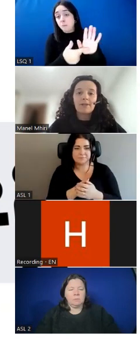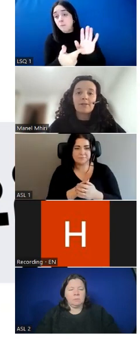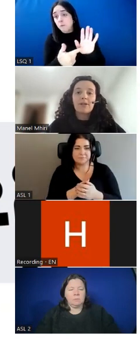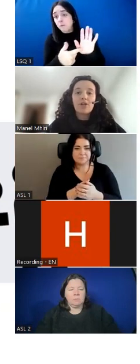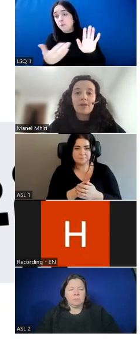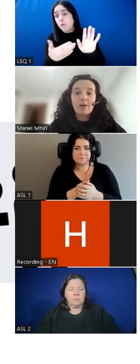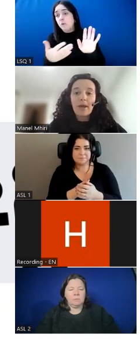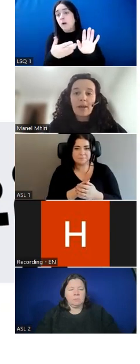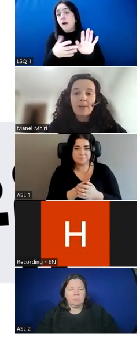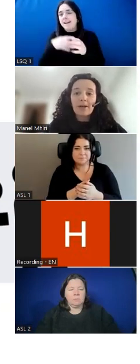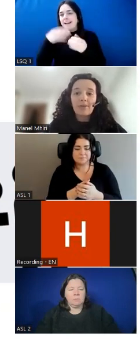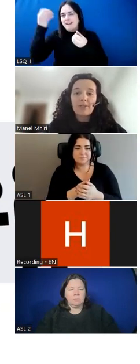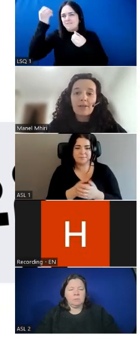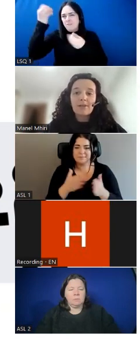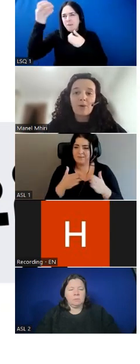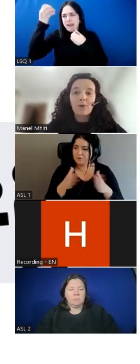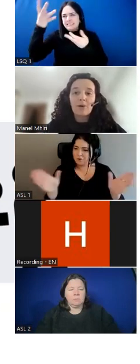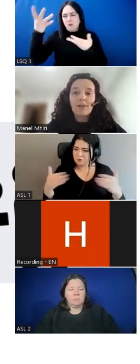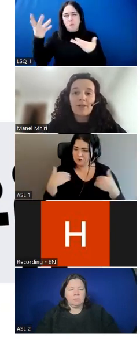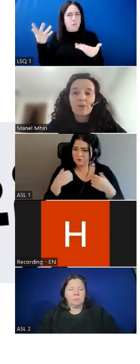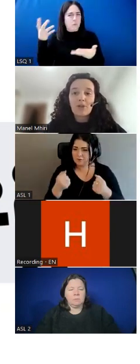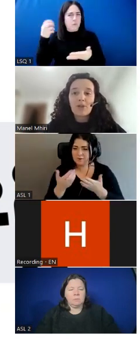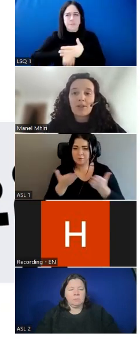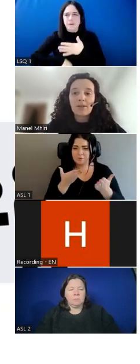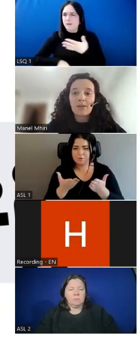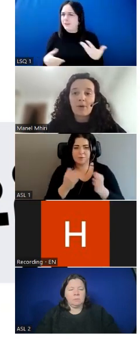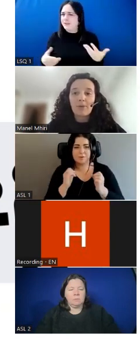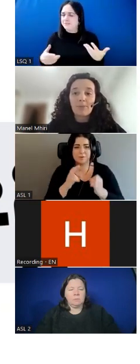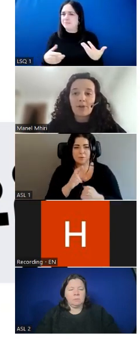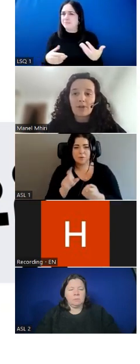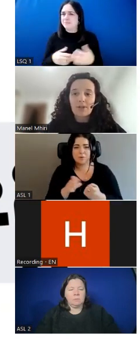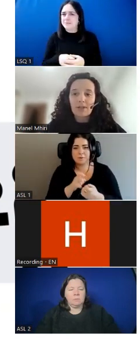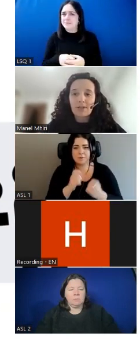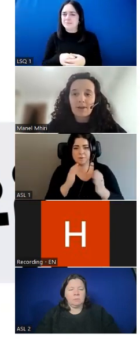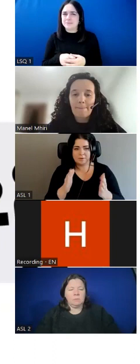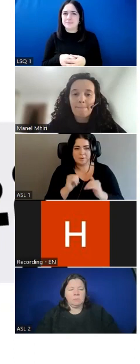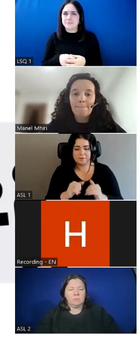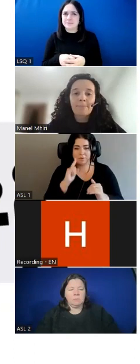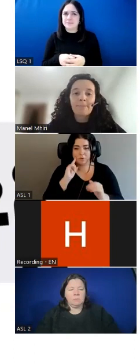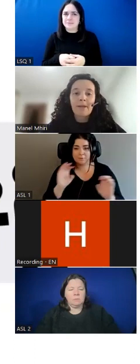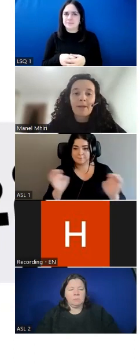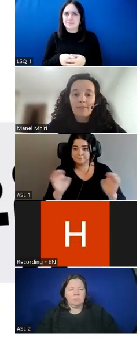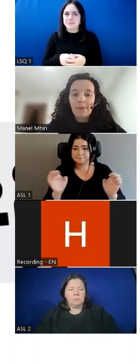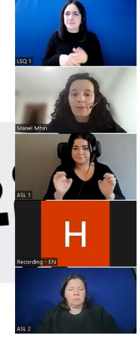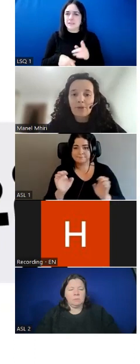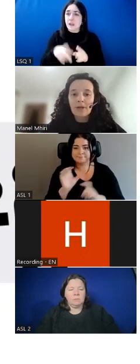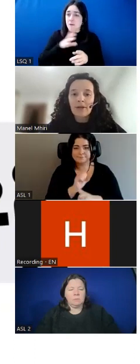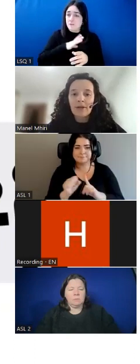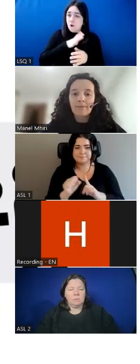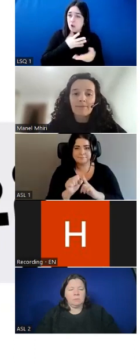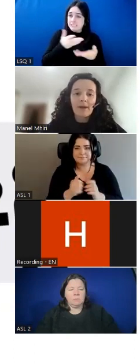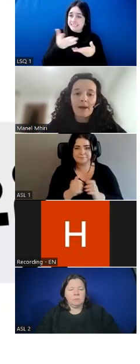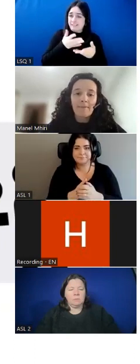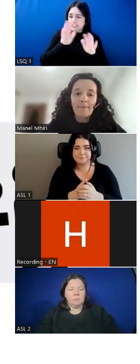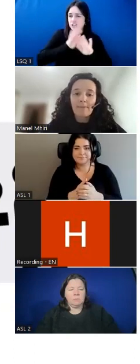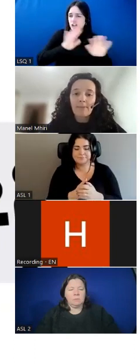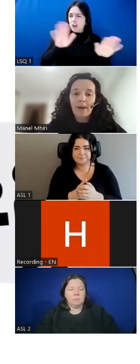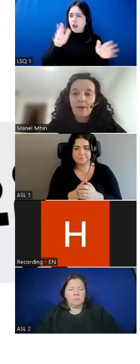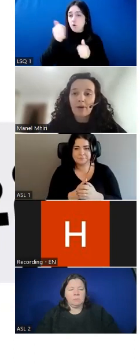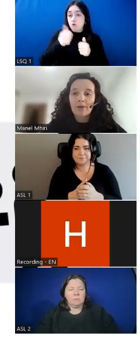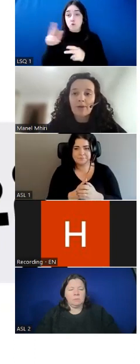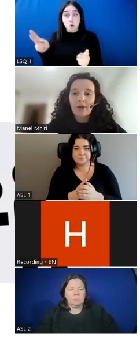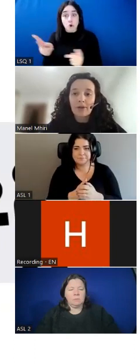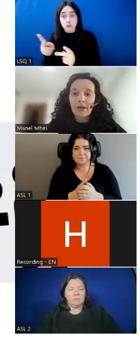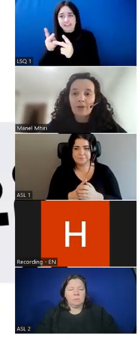is in general health services or in situations of emergencies. And I'm happy to hear,